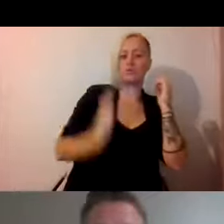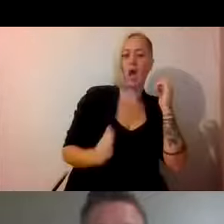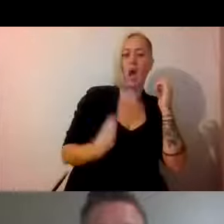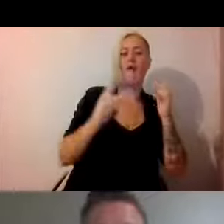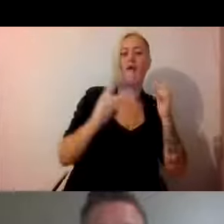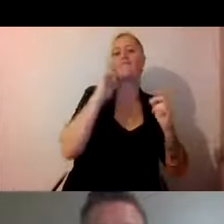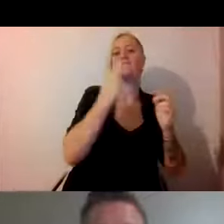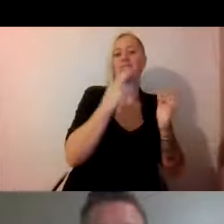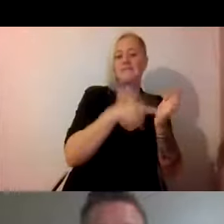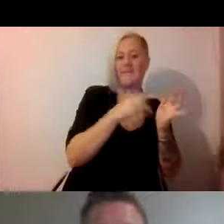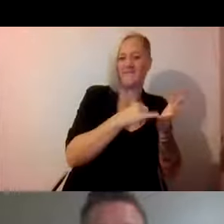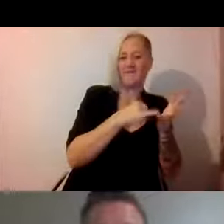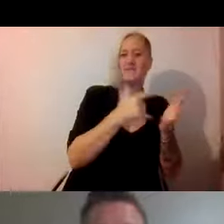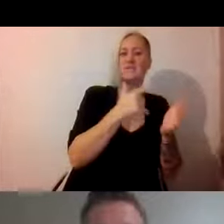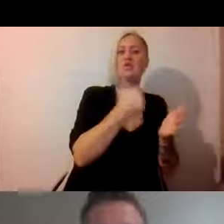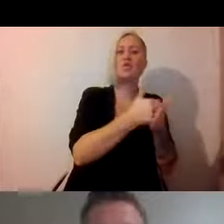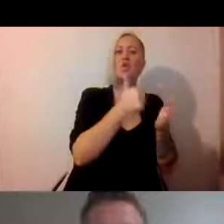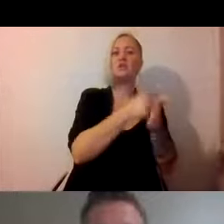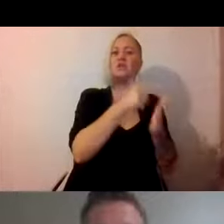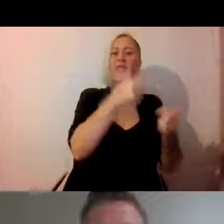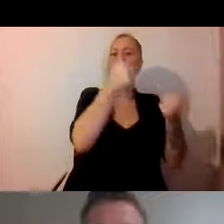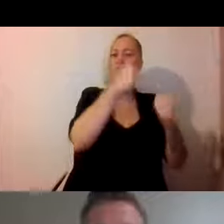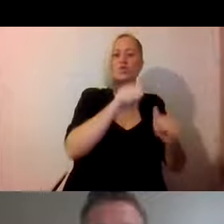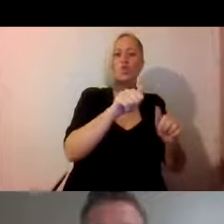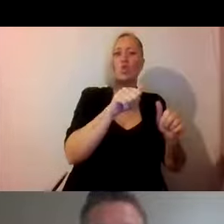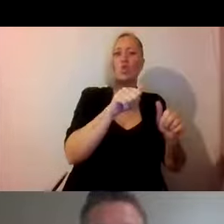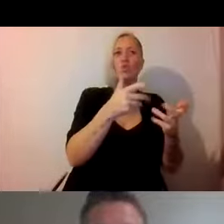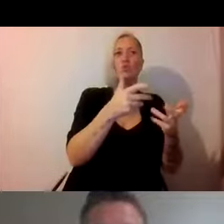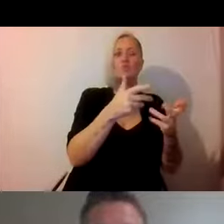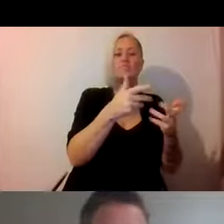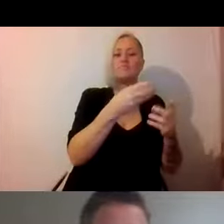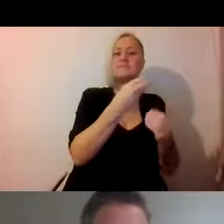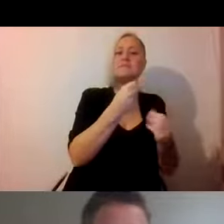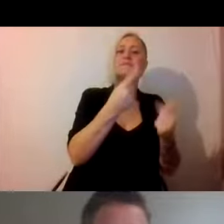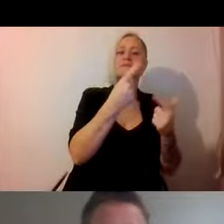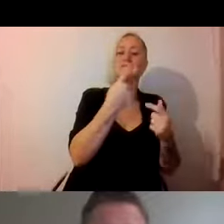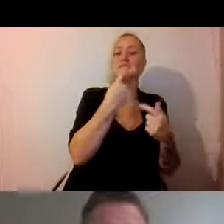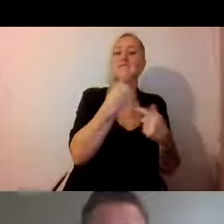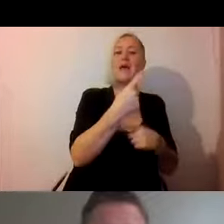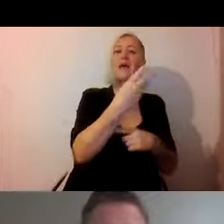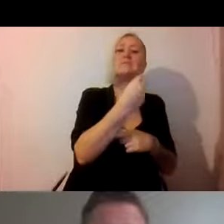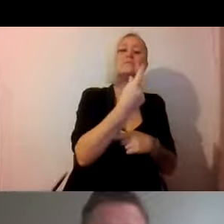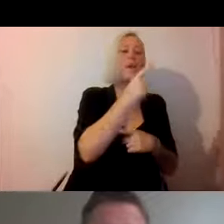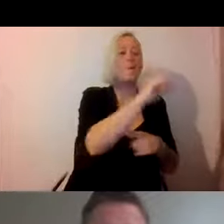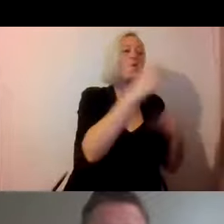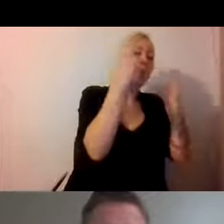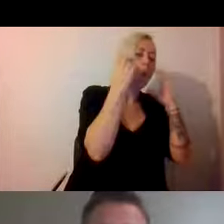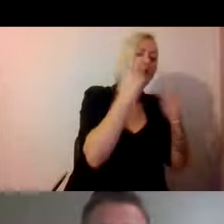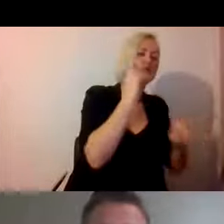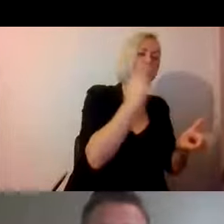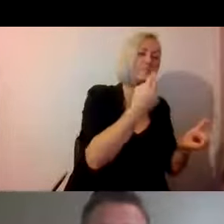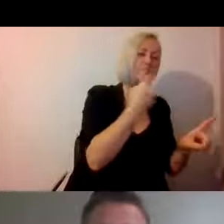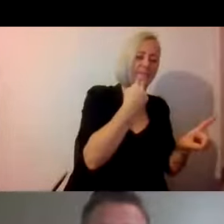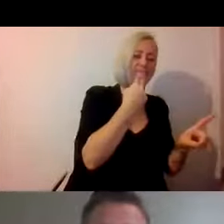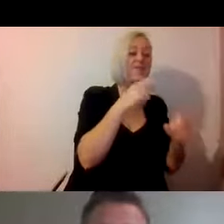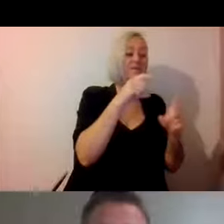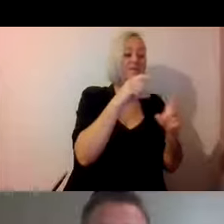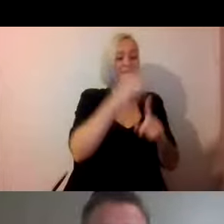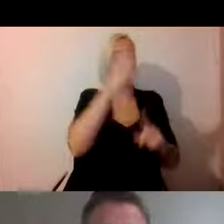often in scholarship, that's used just to refer to the fact that someone is audiologically deaf. And then the D kind of /